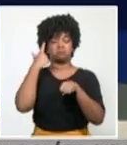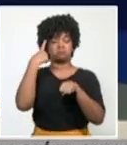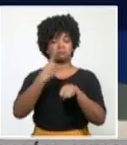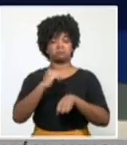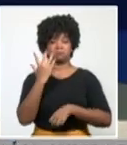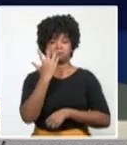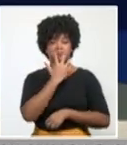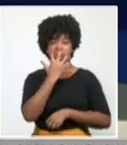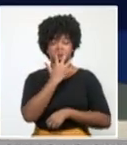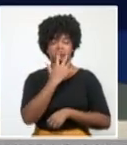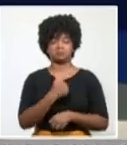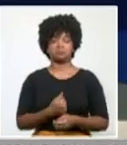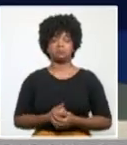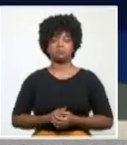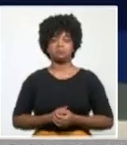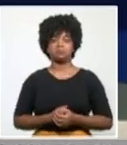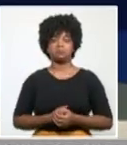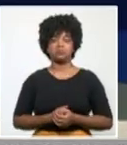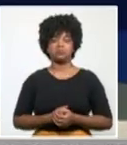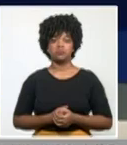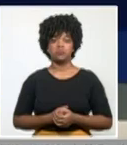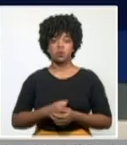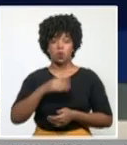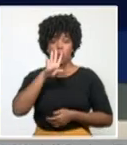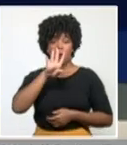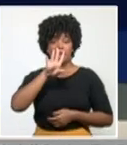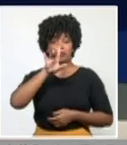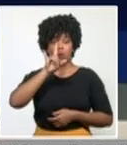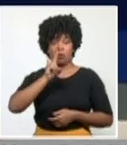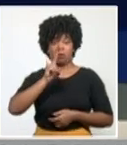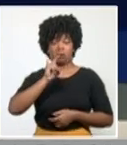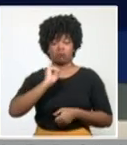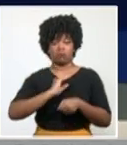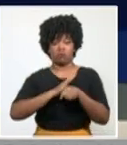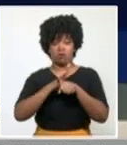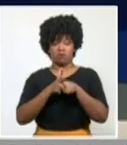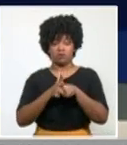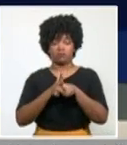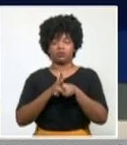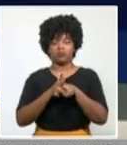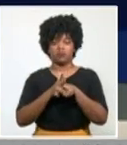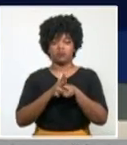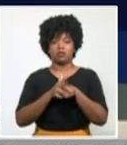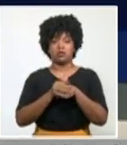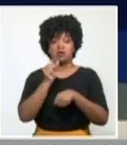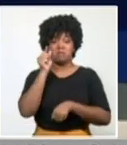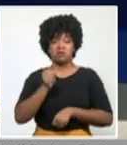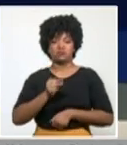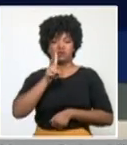Of the 49 persons who tested positive, 24 were female, that is